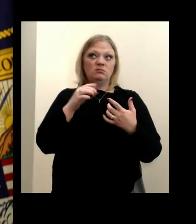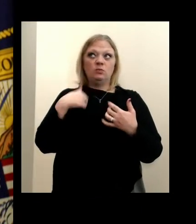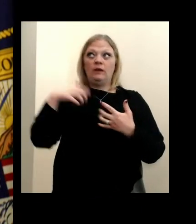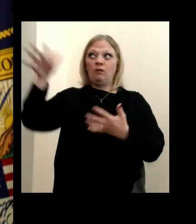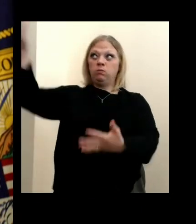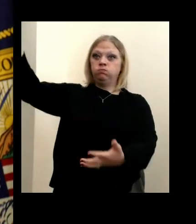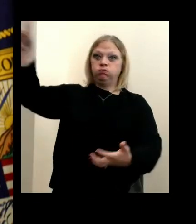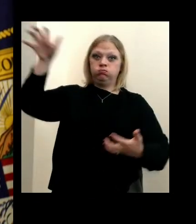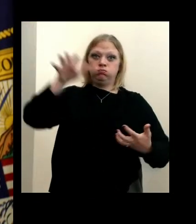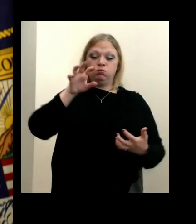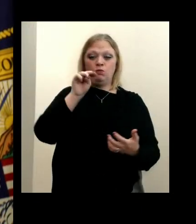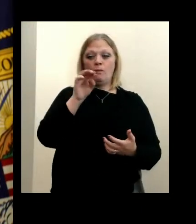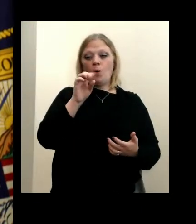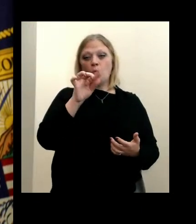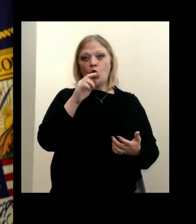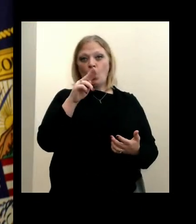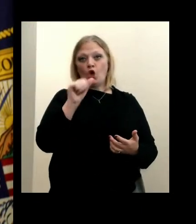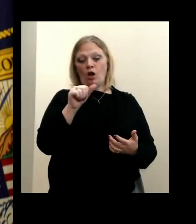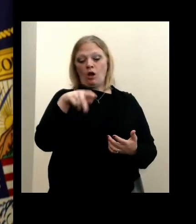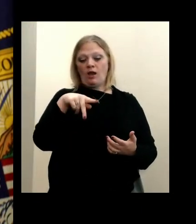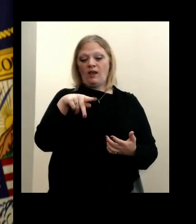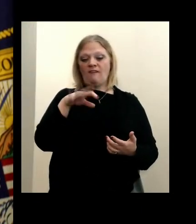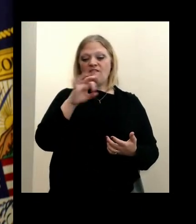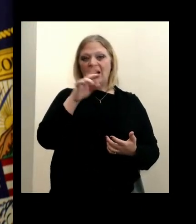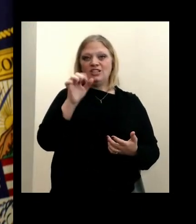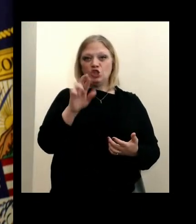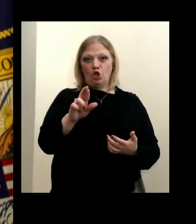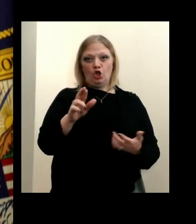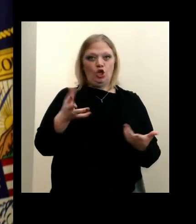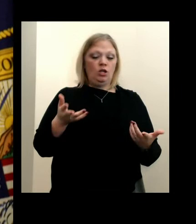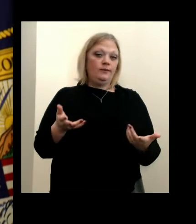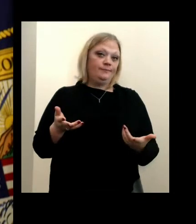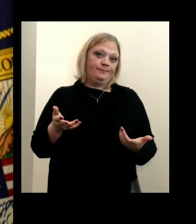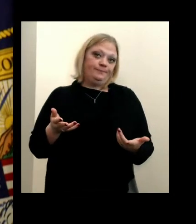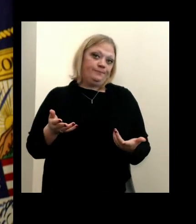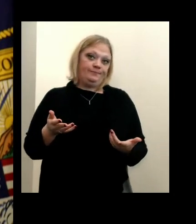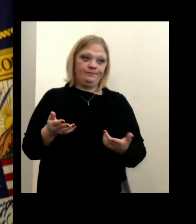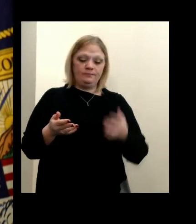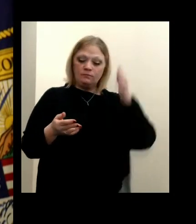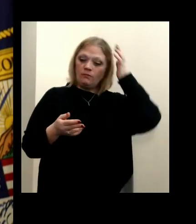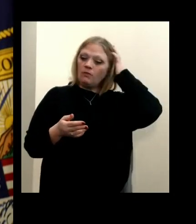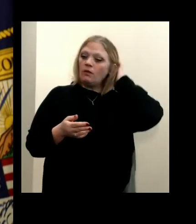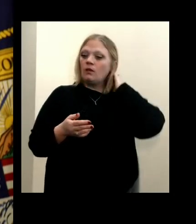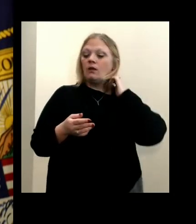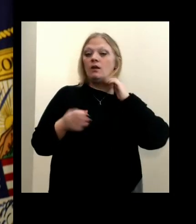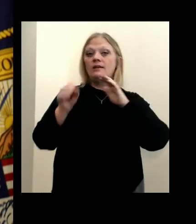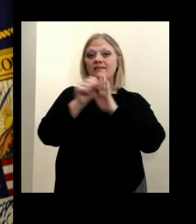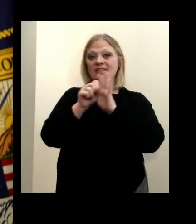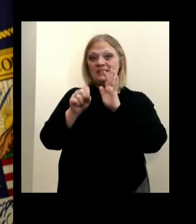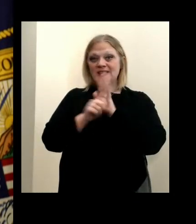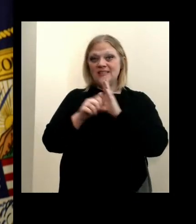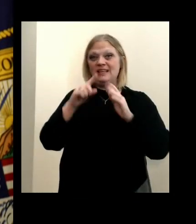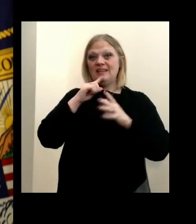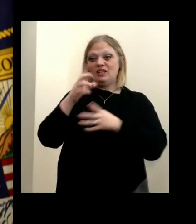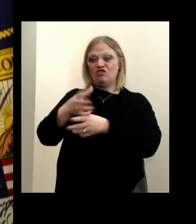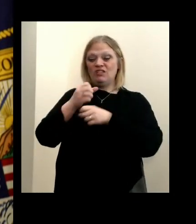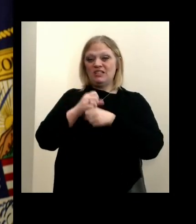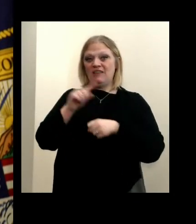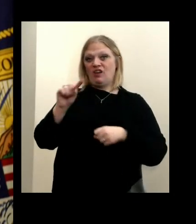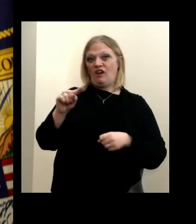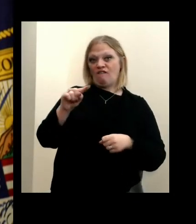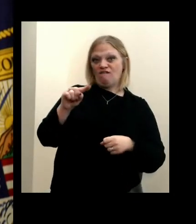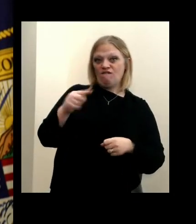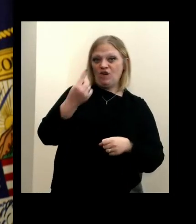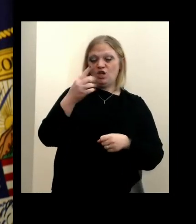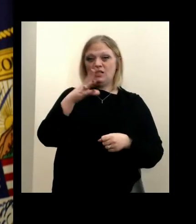Pfizer. We are starting to see the state is receiving not only the first doses but second